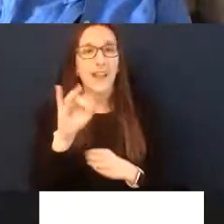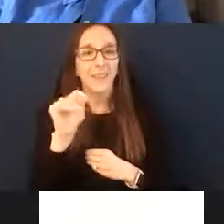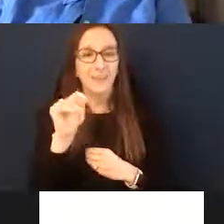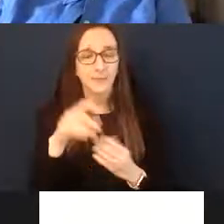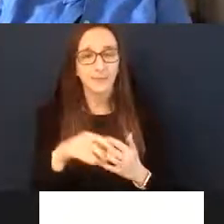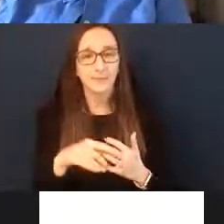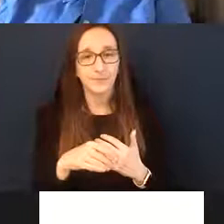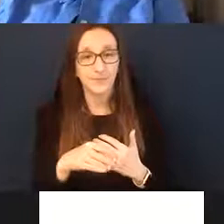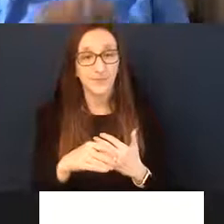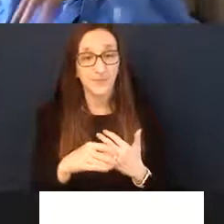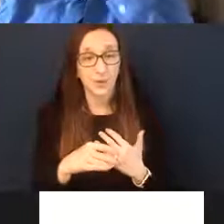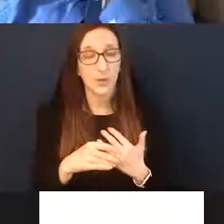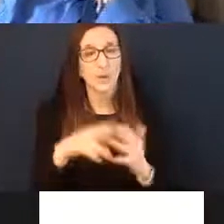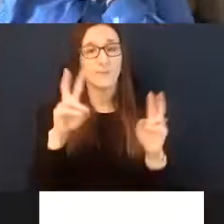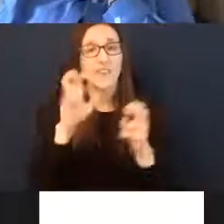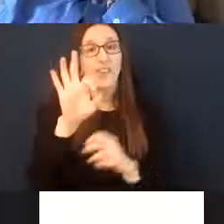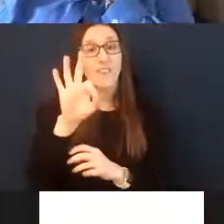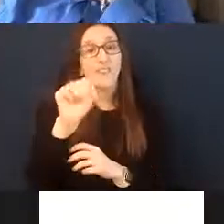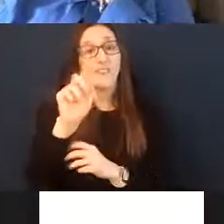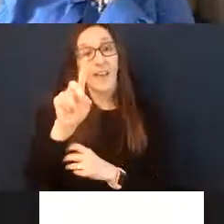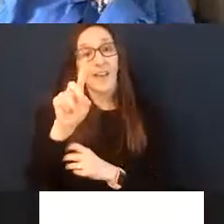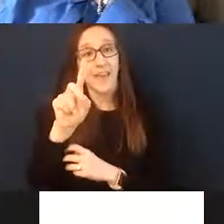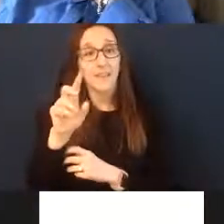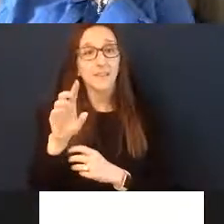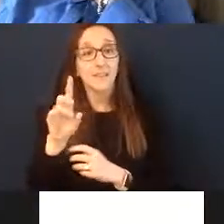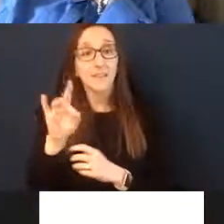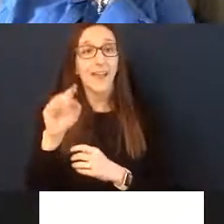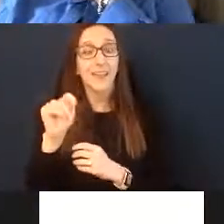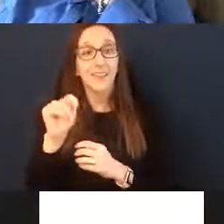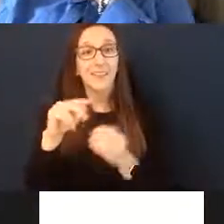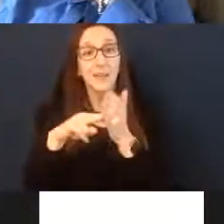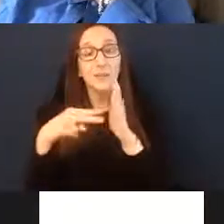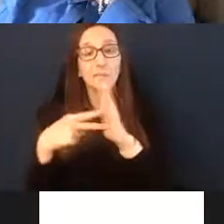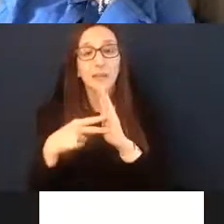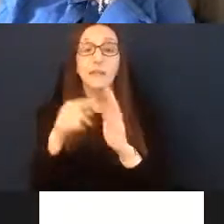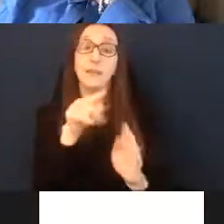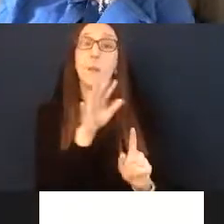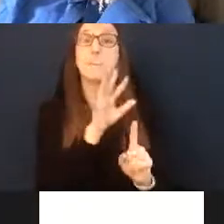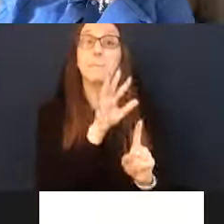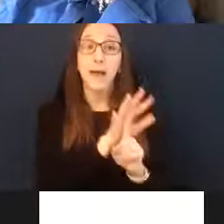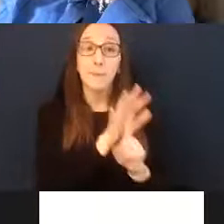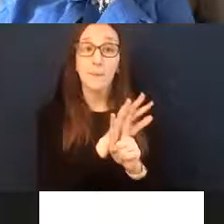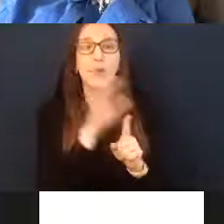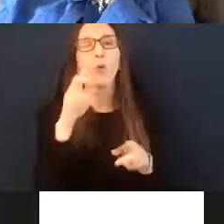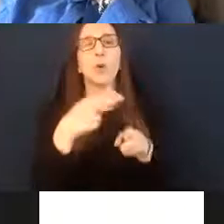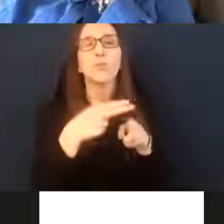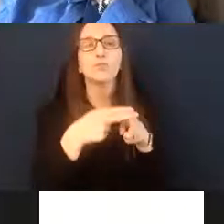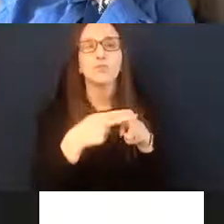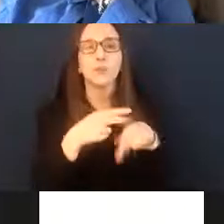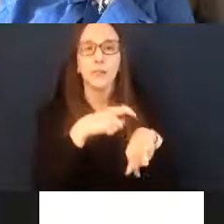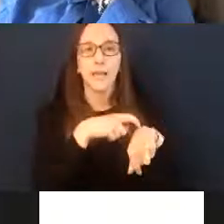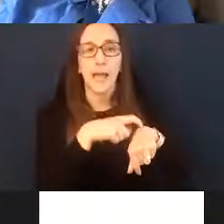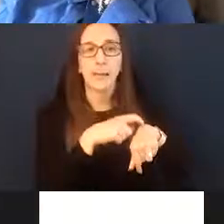fad diet. So according to Wikipedia, a fad diet is a diet that is popular for a certain length of time,